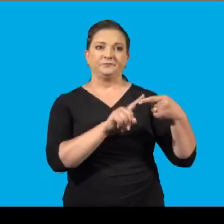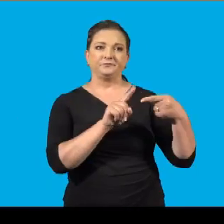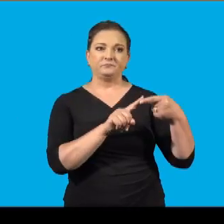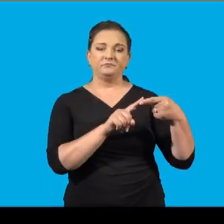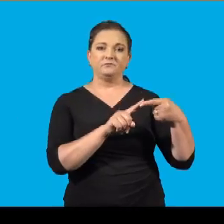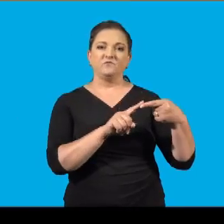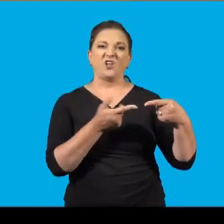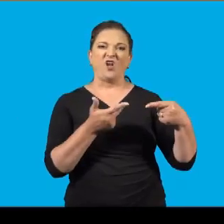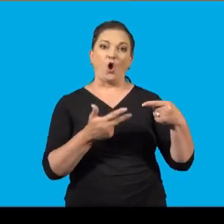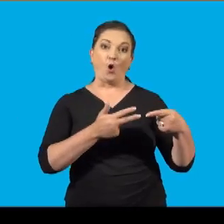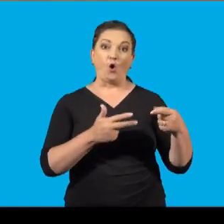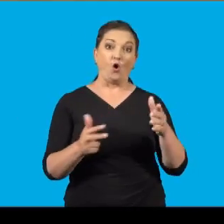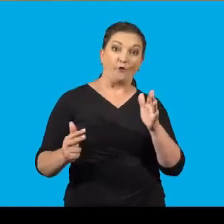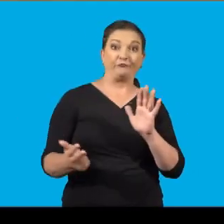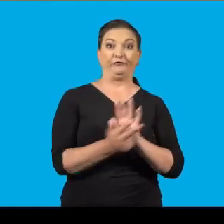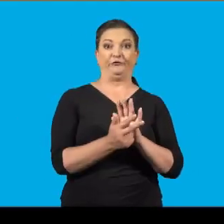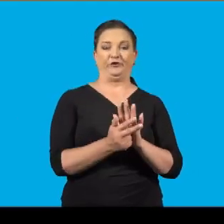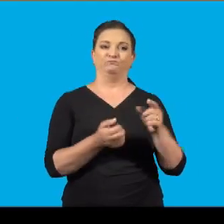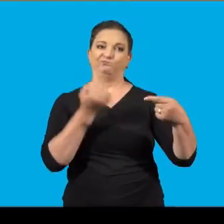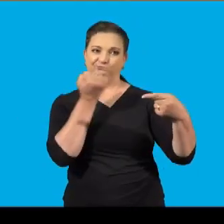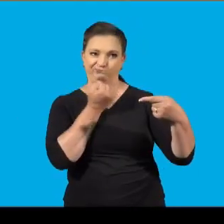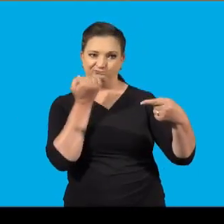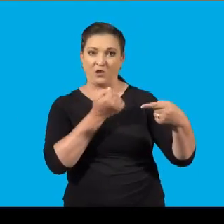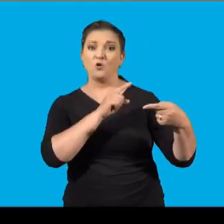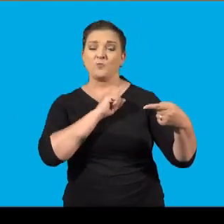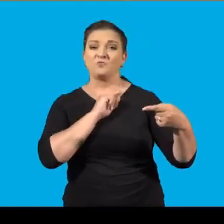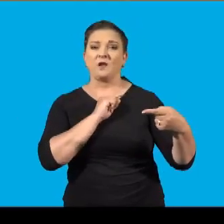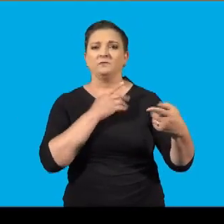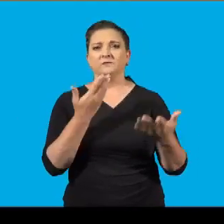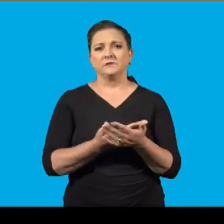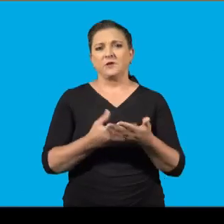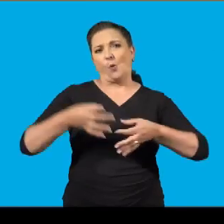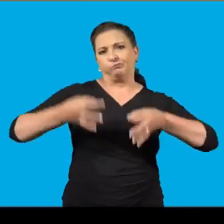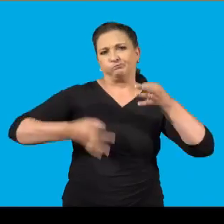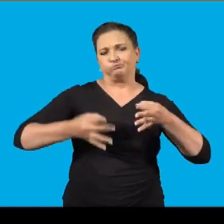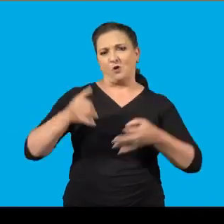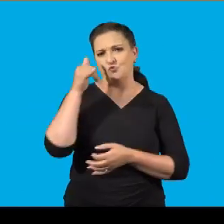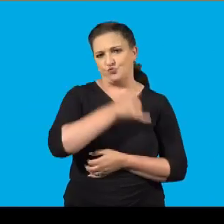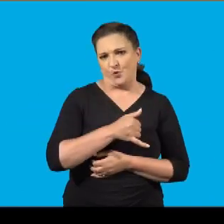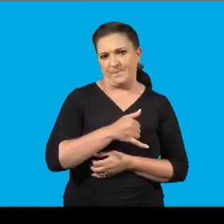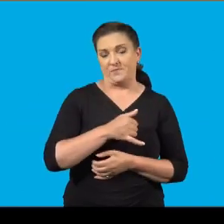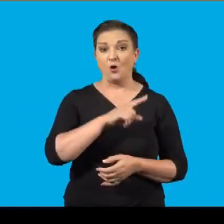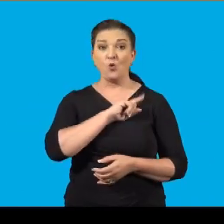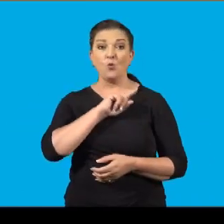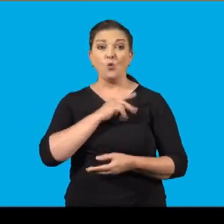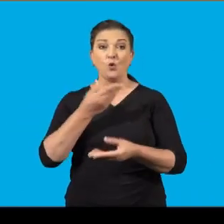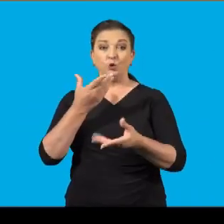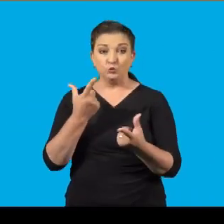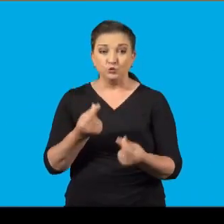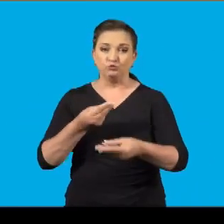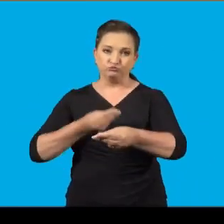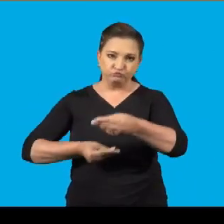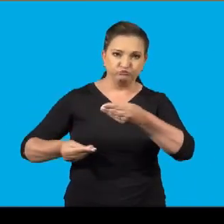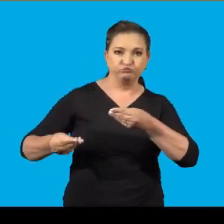Okay, you have to say it is official. Official pardon for political crimes committed during apartheid in exchange for